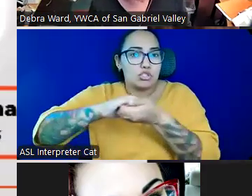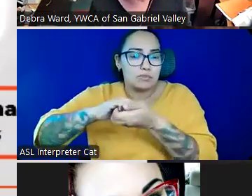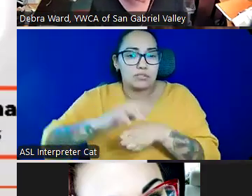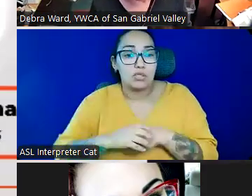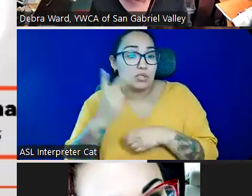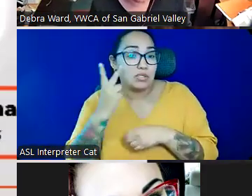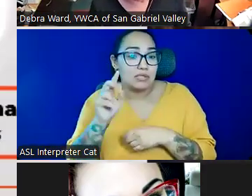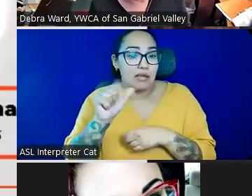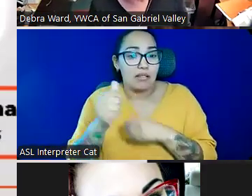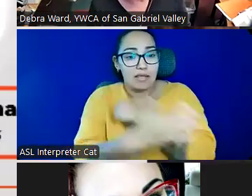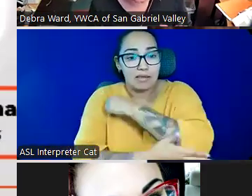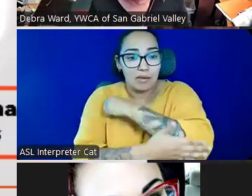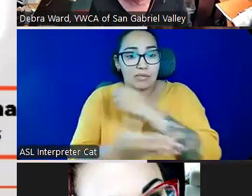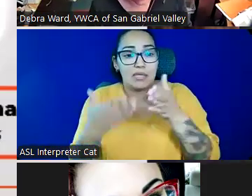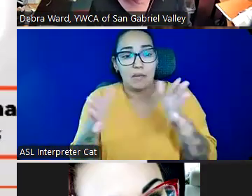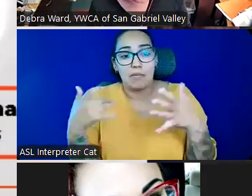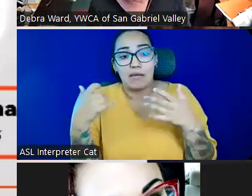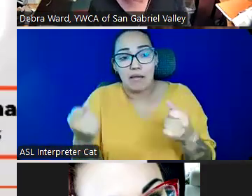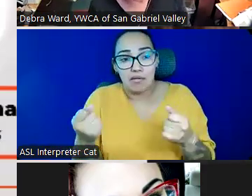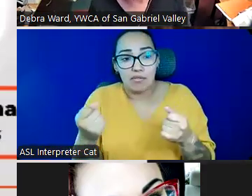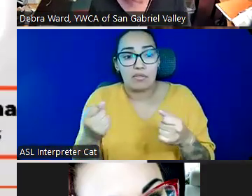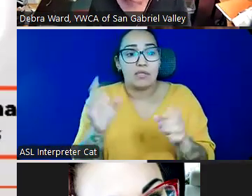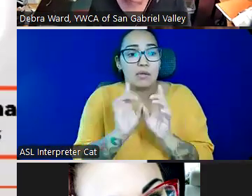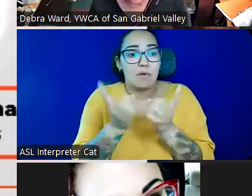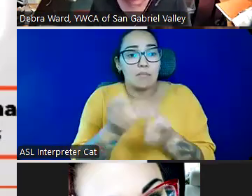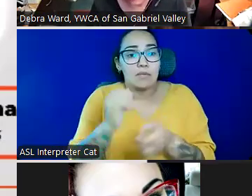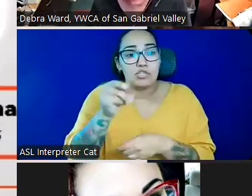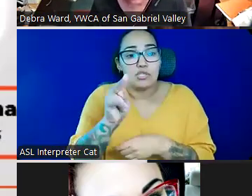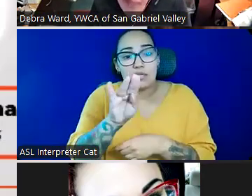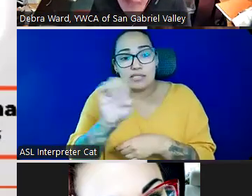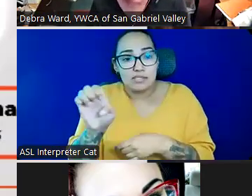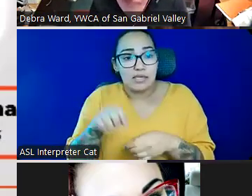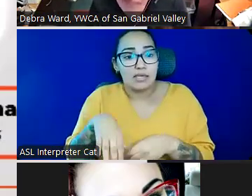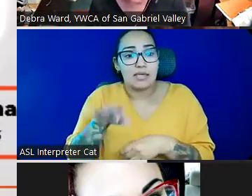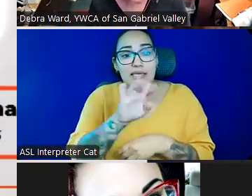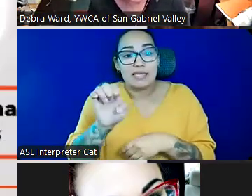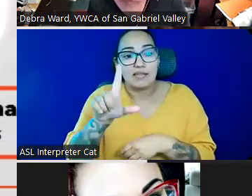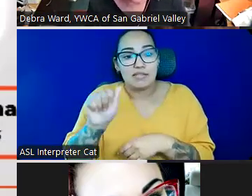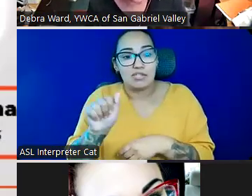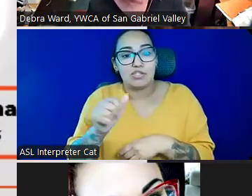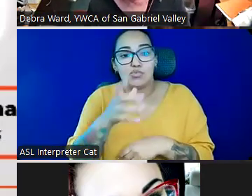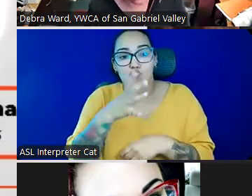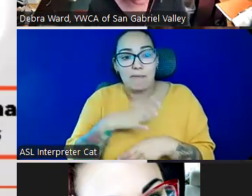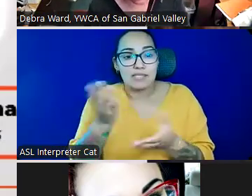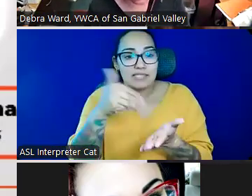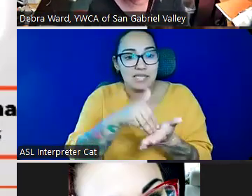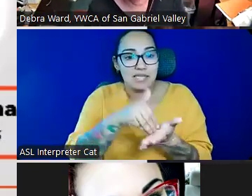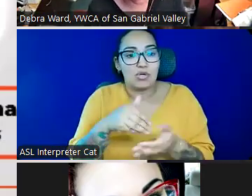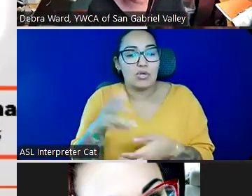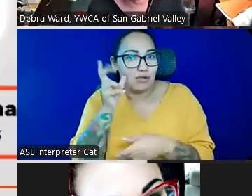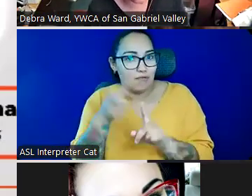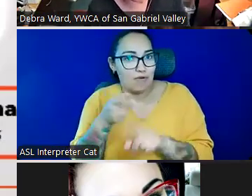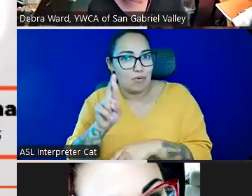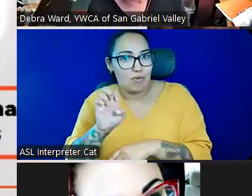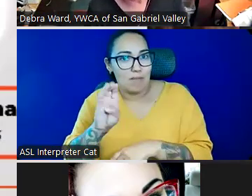County Public Health Department, Genesee, the East Los Angeles Women's Center. You'll hear from Rebecca soon,